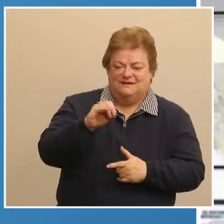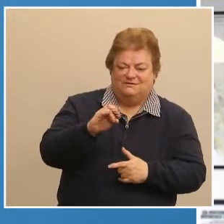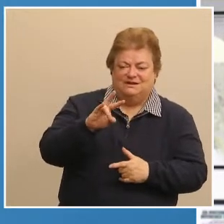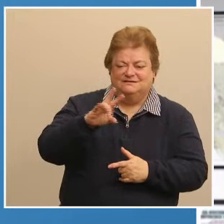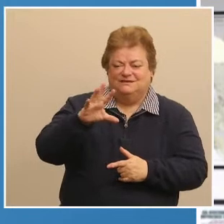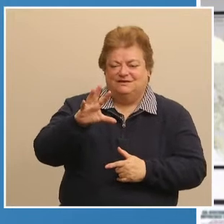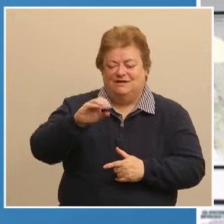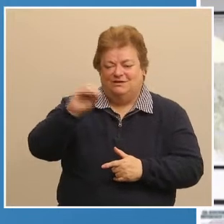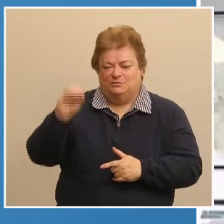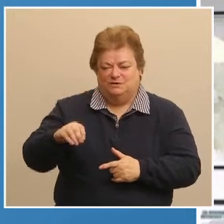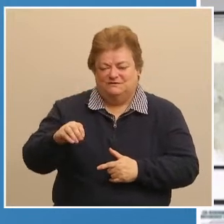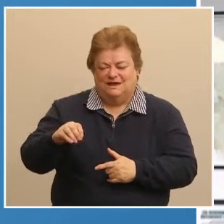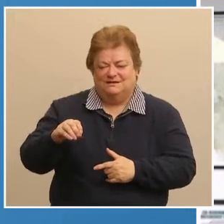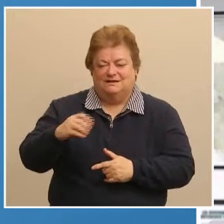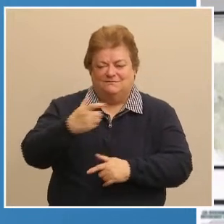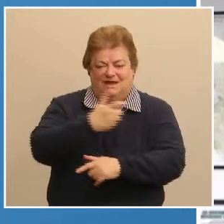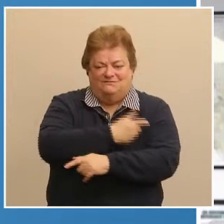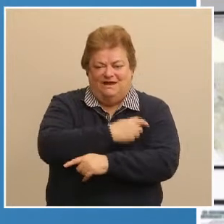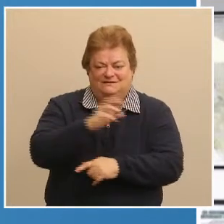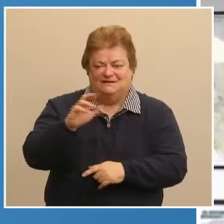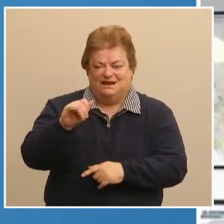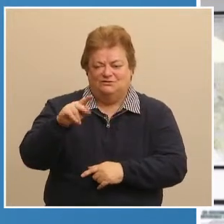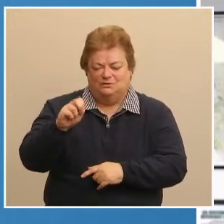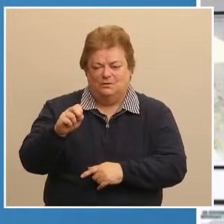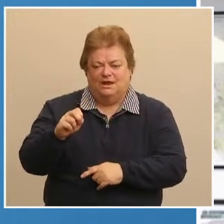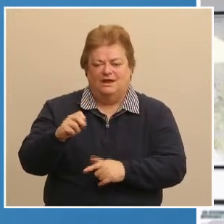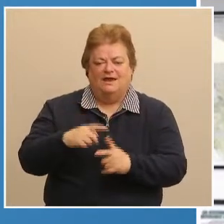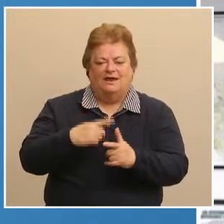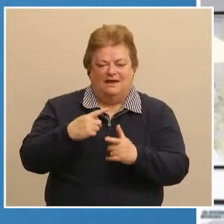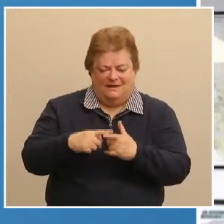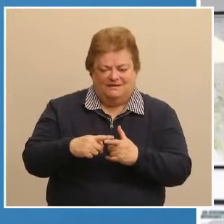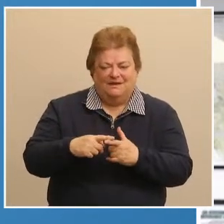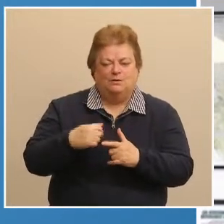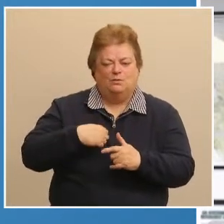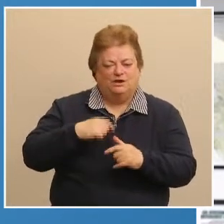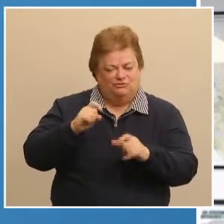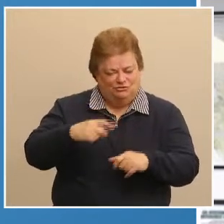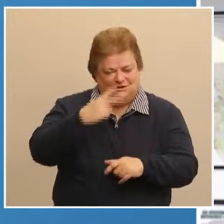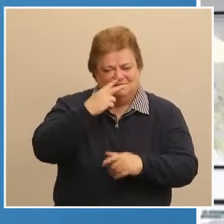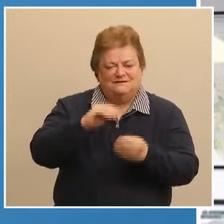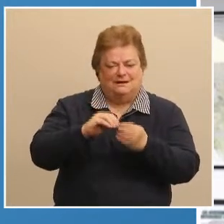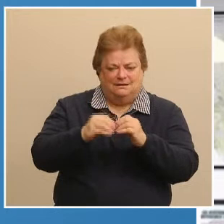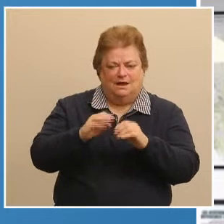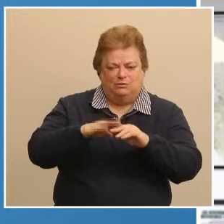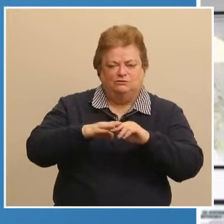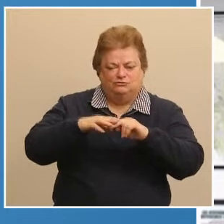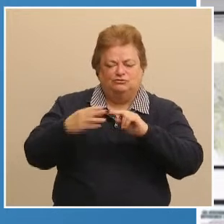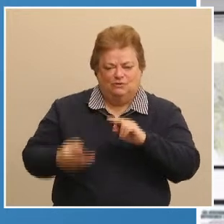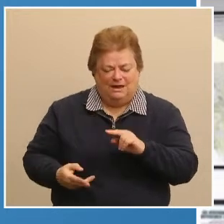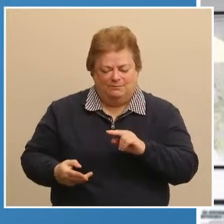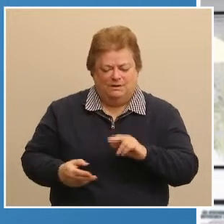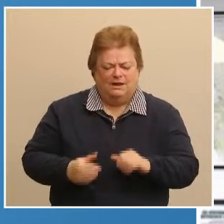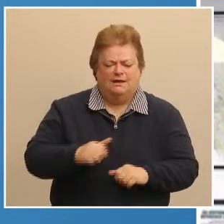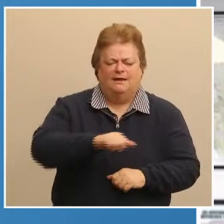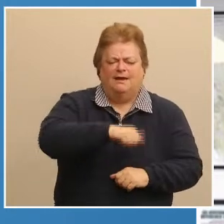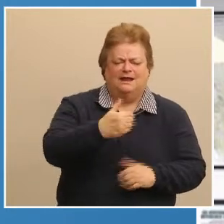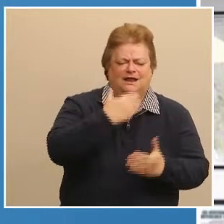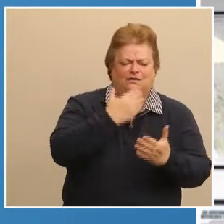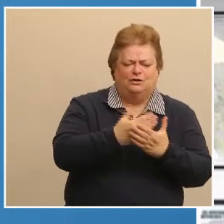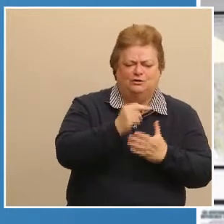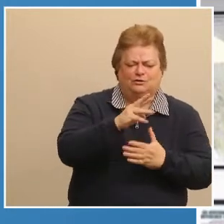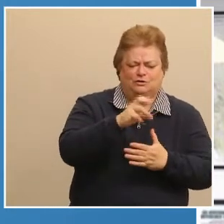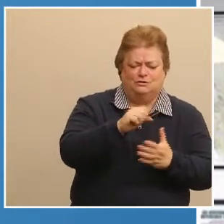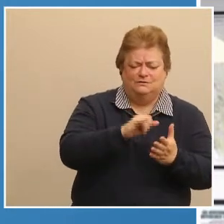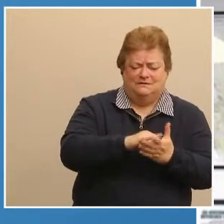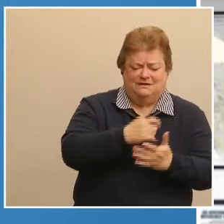75% vaccination rate, and then we'll really see case counts drop. Another piece of good news is that the